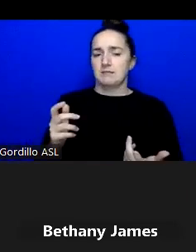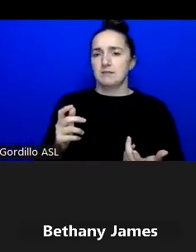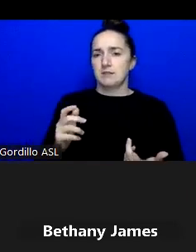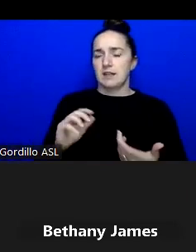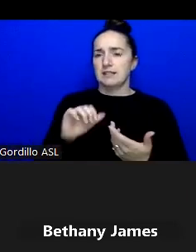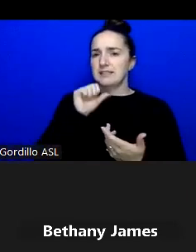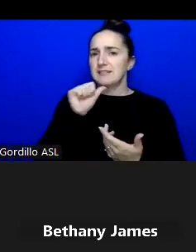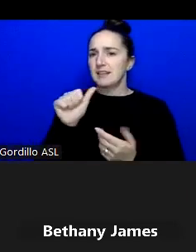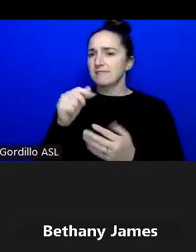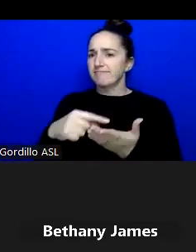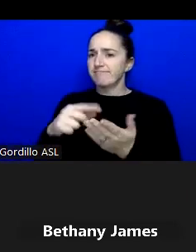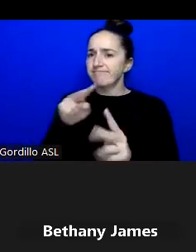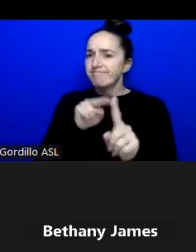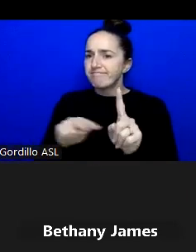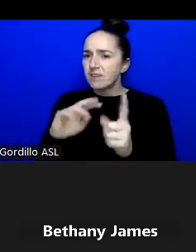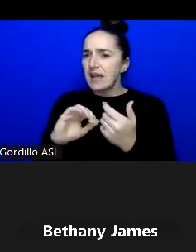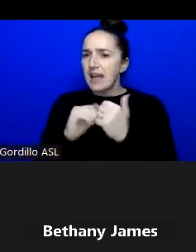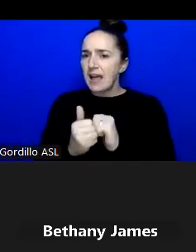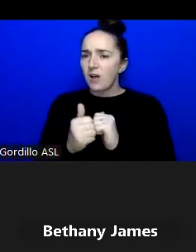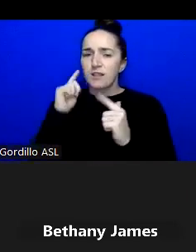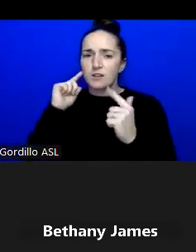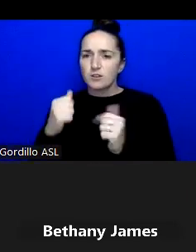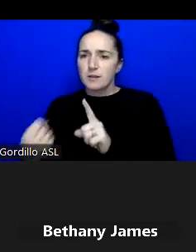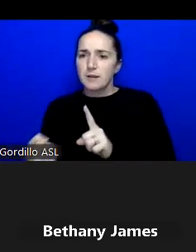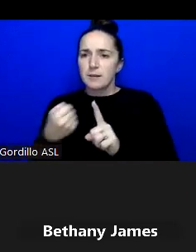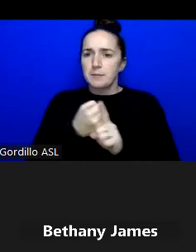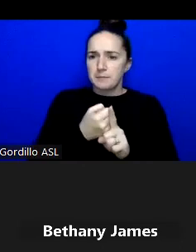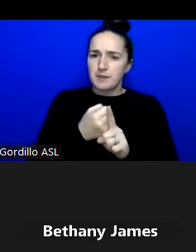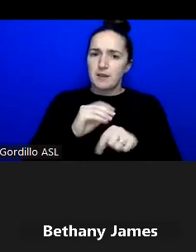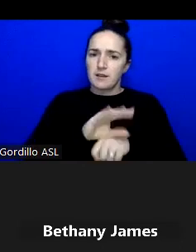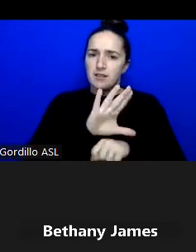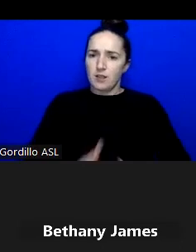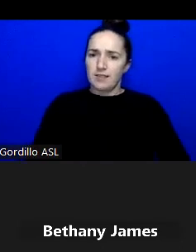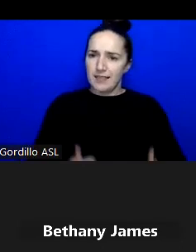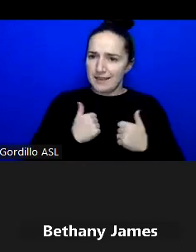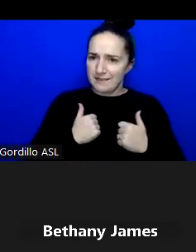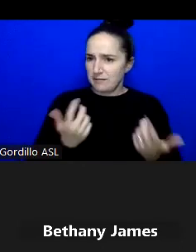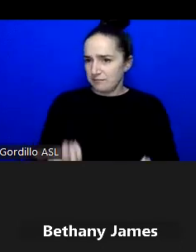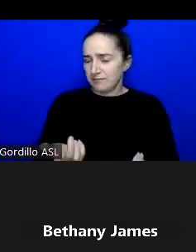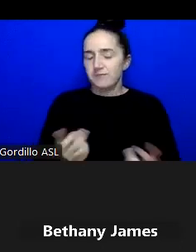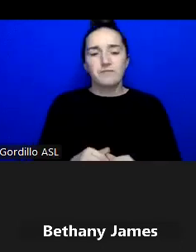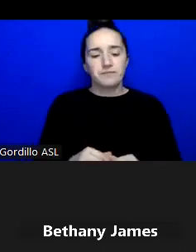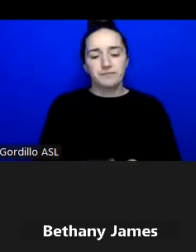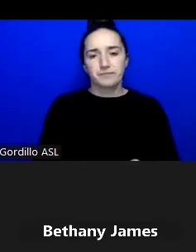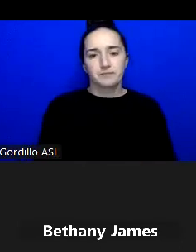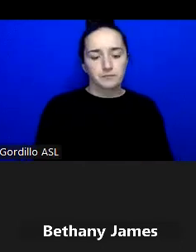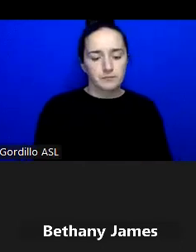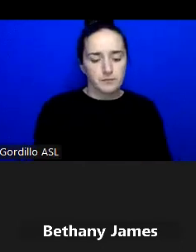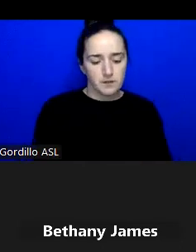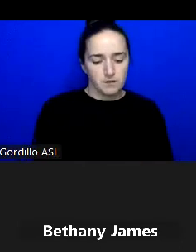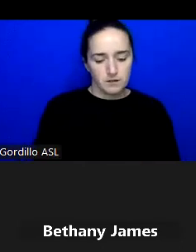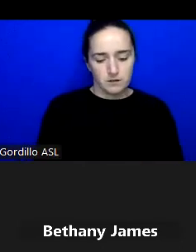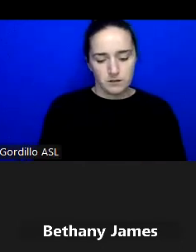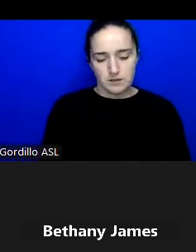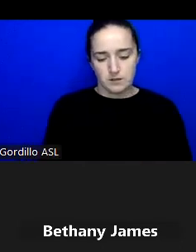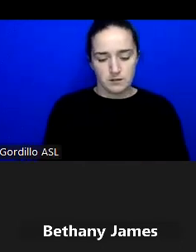really important. Not only do we want to make sure that we've given them those options, we want to verify what they've chosen to do. So if somebody